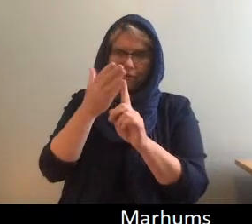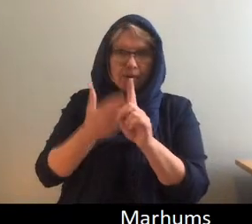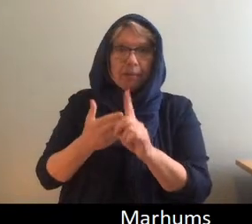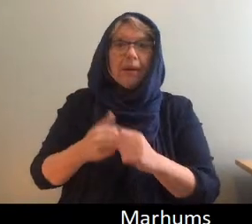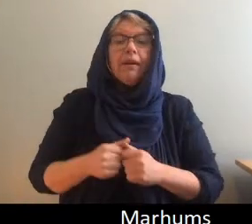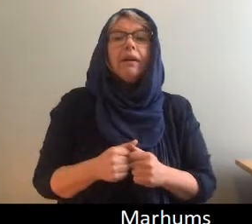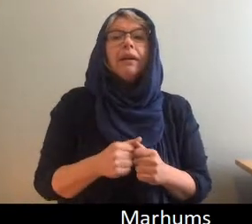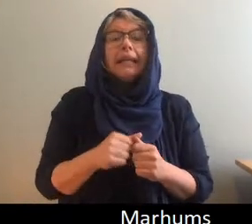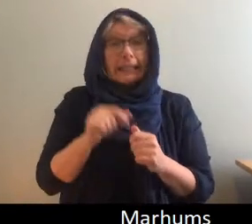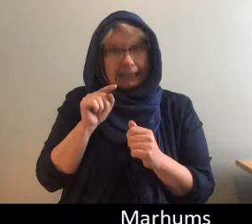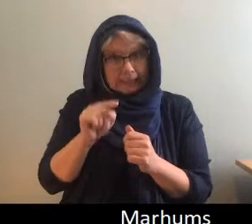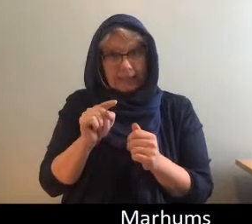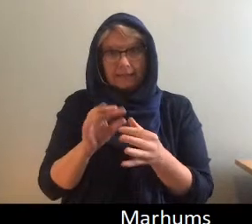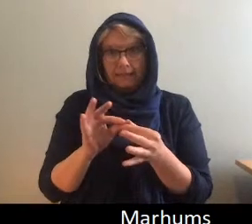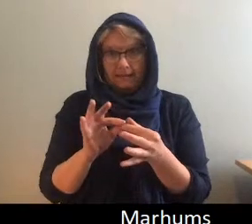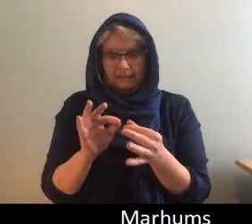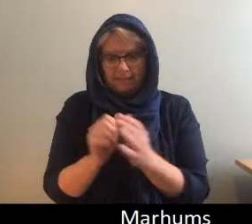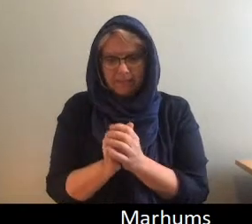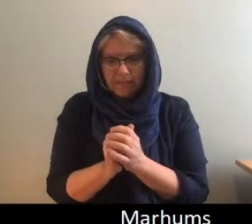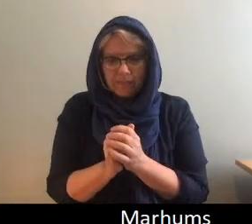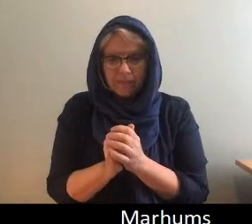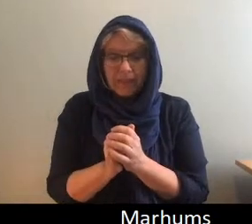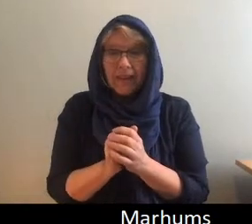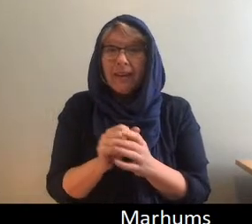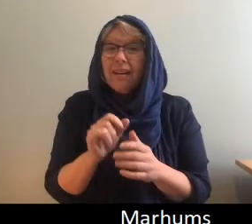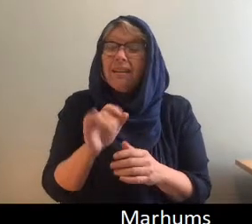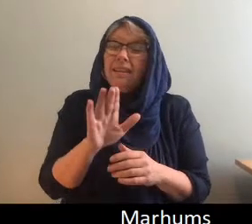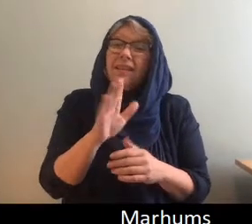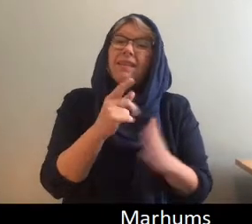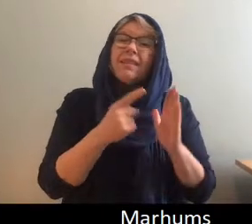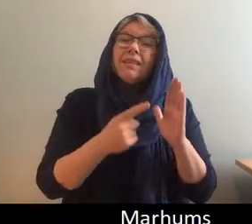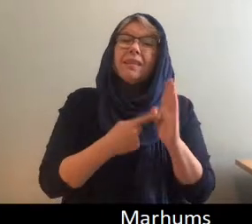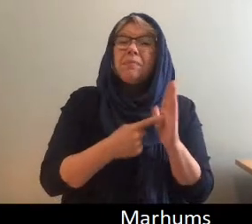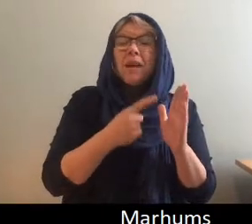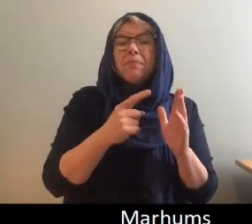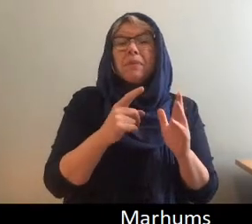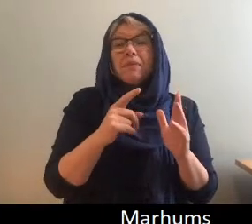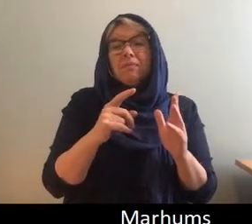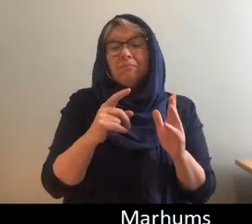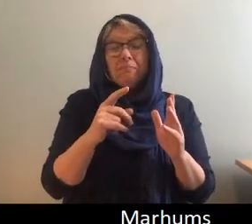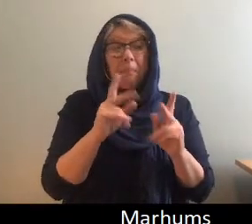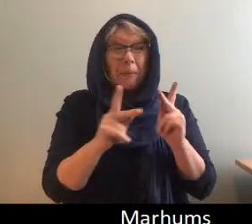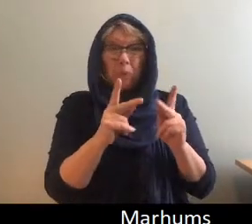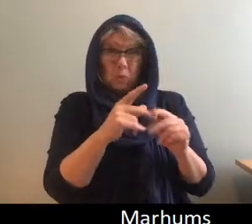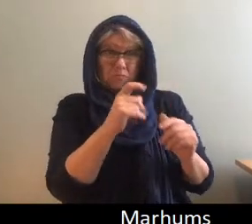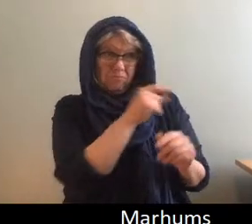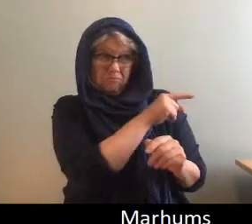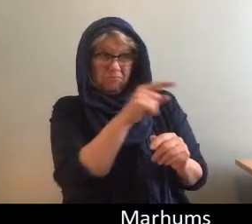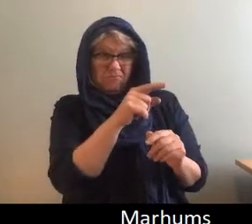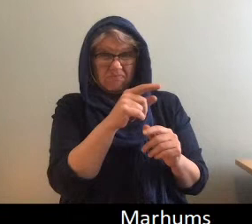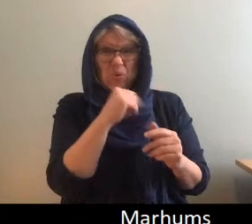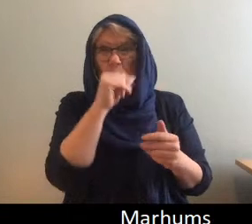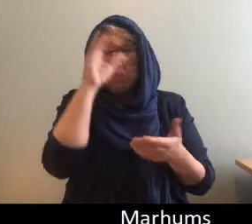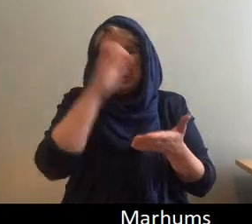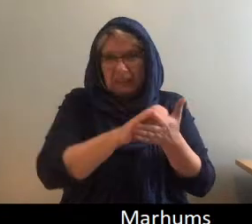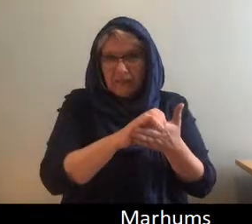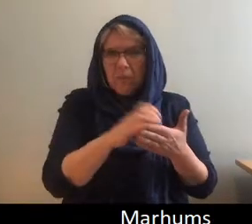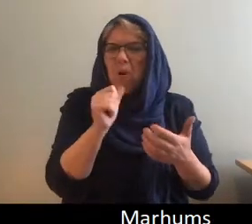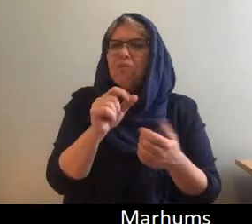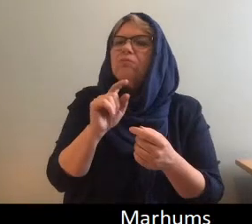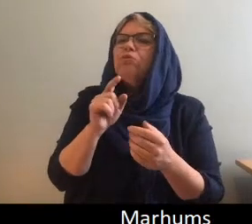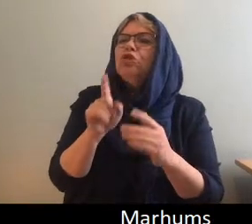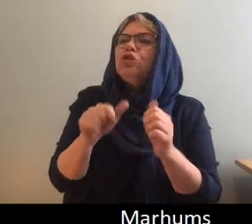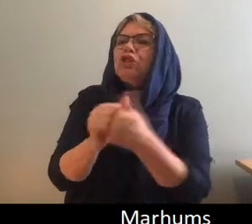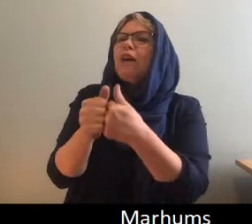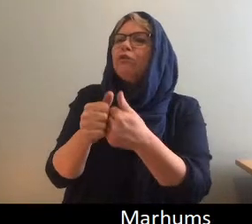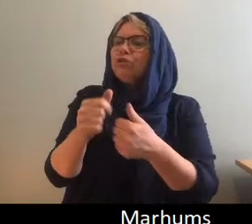earth, give them this verse as a response. This verse is saying that the spirits and the angels are descending. The angels and the spirits are